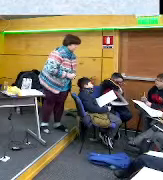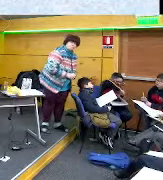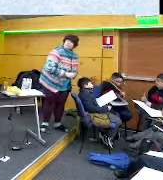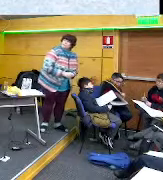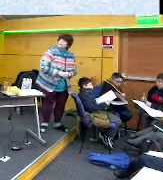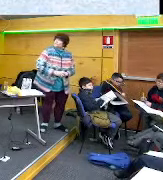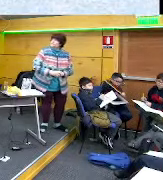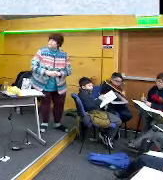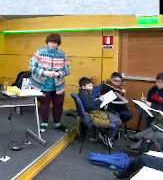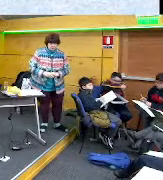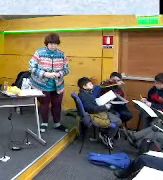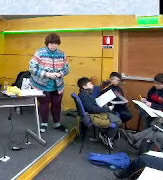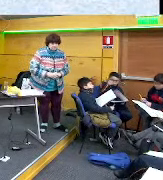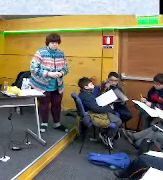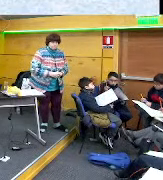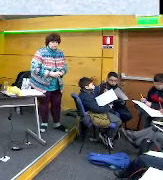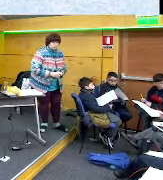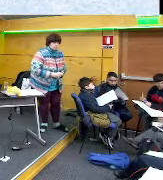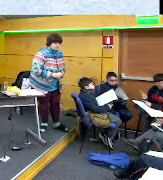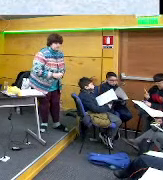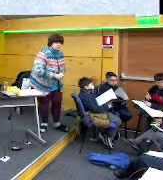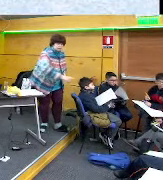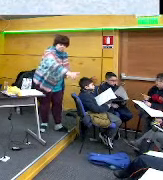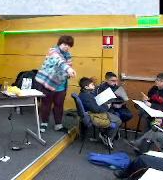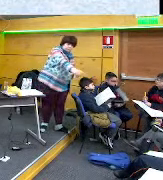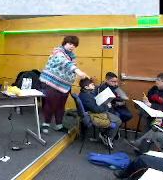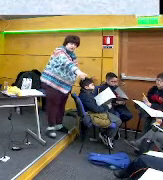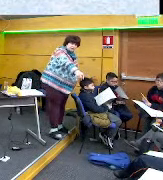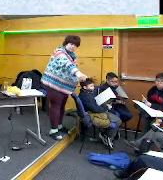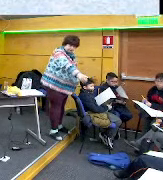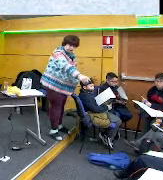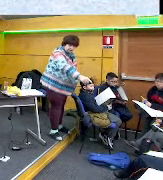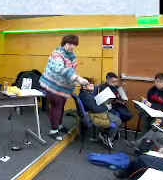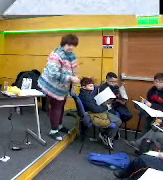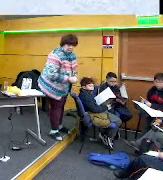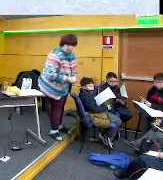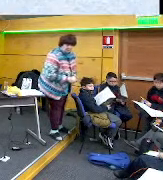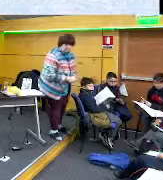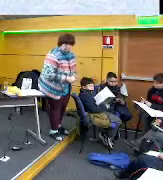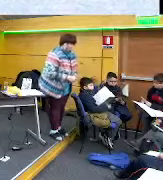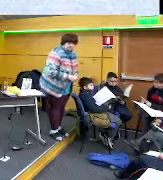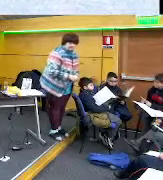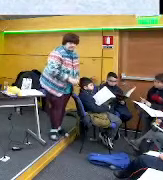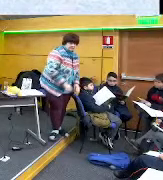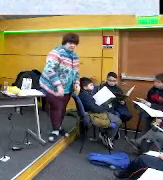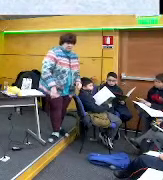color. You can use yellow, orange, make sure you have a different color, right?